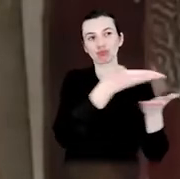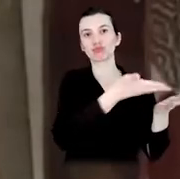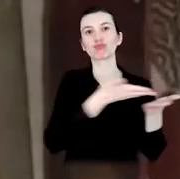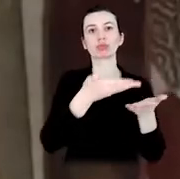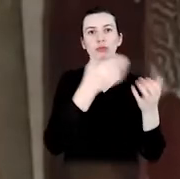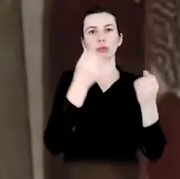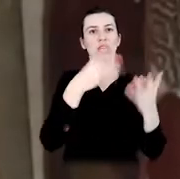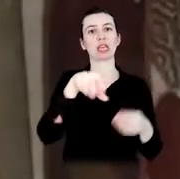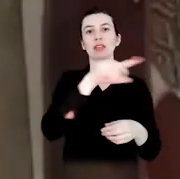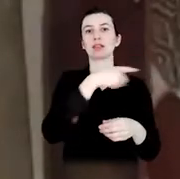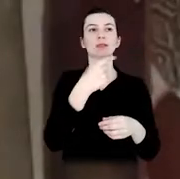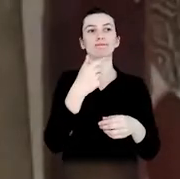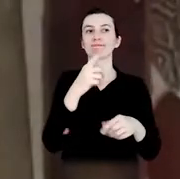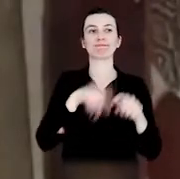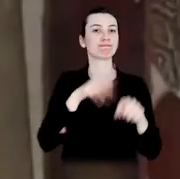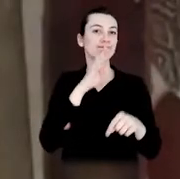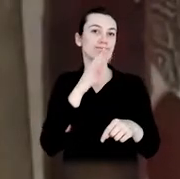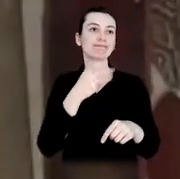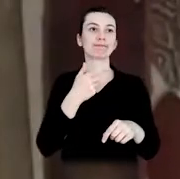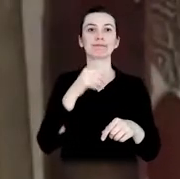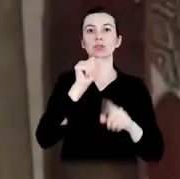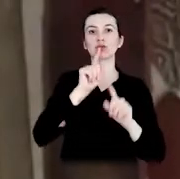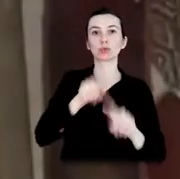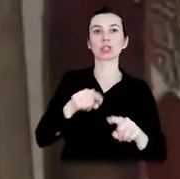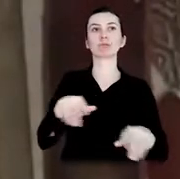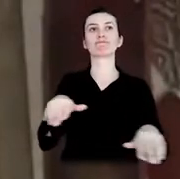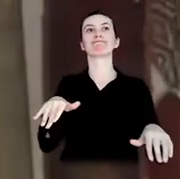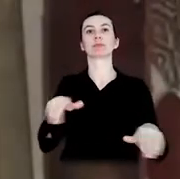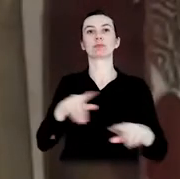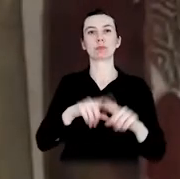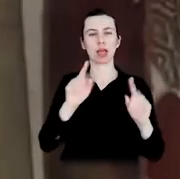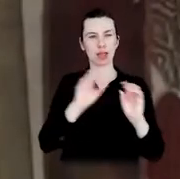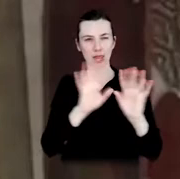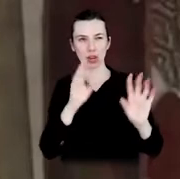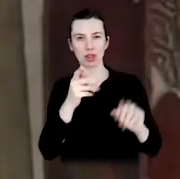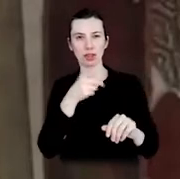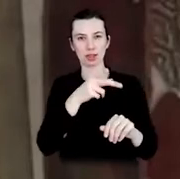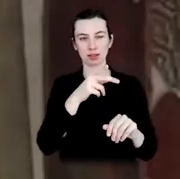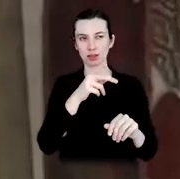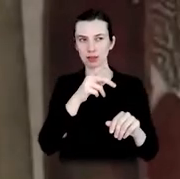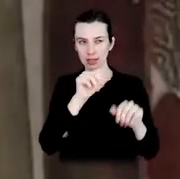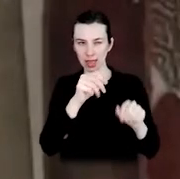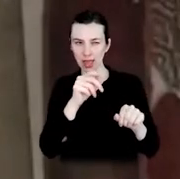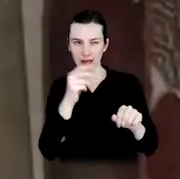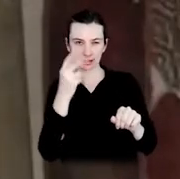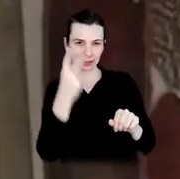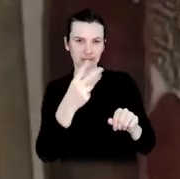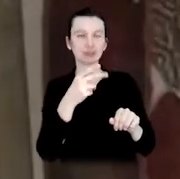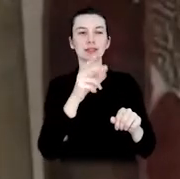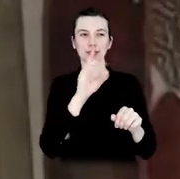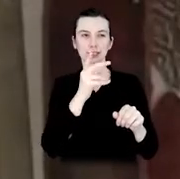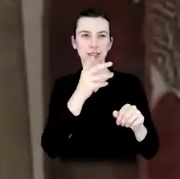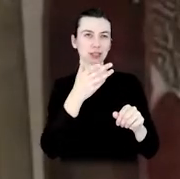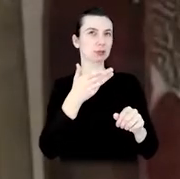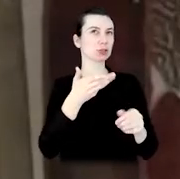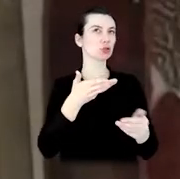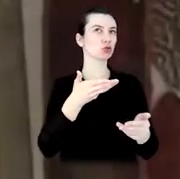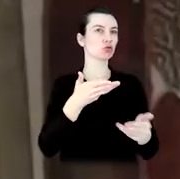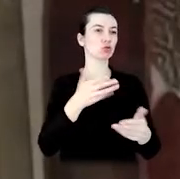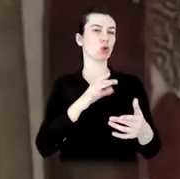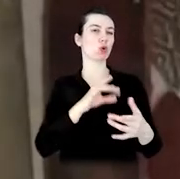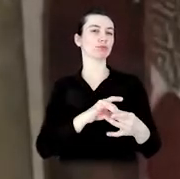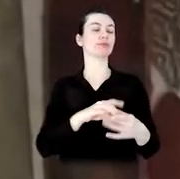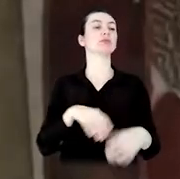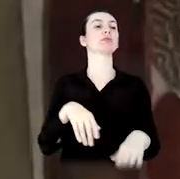nonverbal, non-responsive, but they did, it was clear they were engaging. So that was great. And then